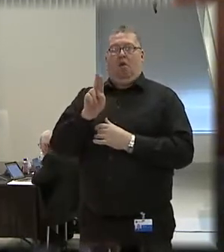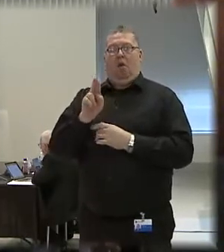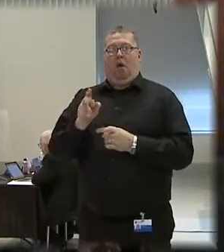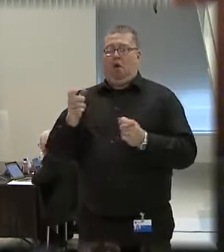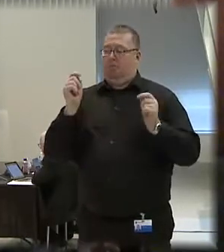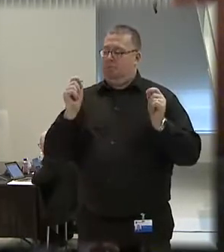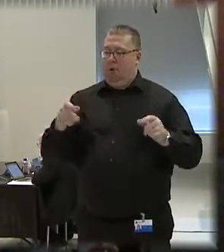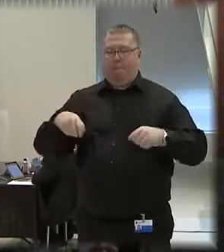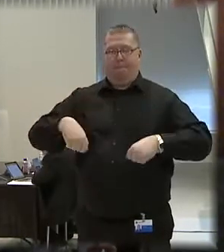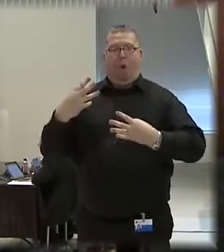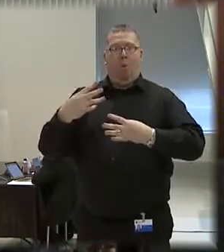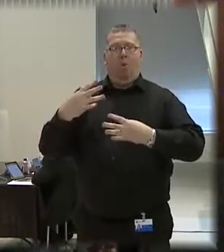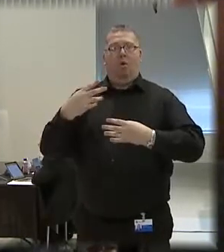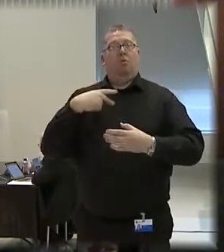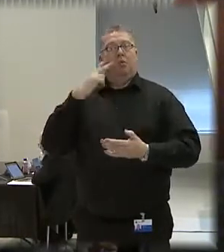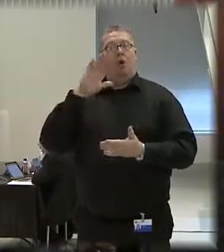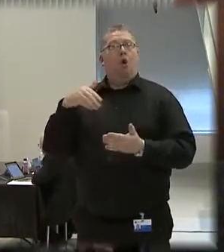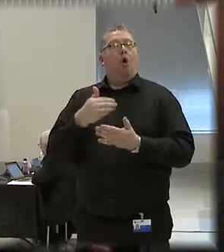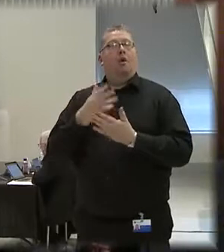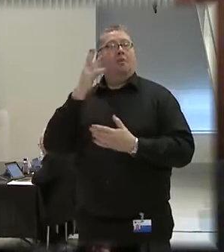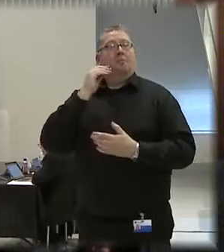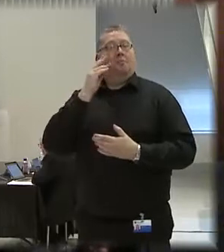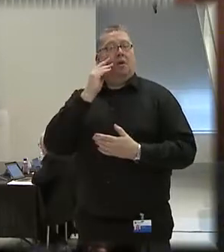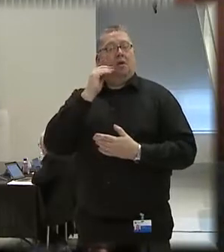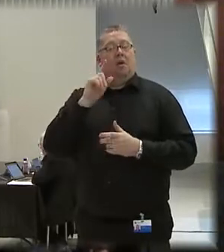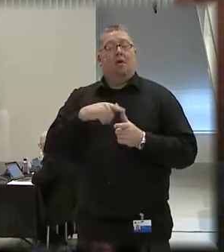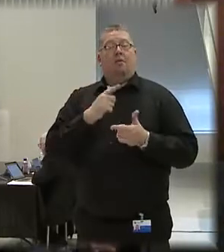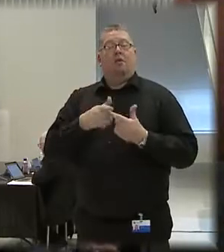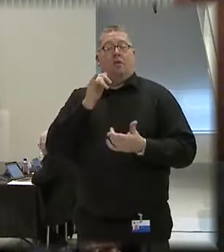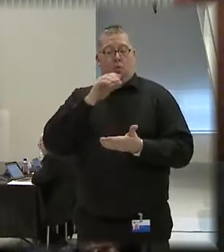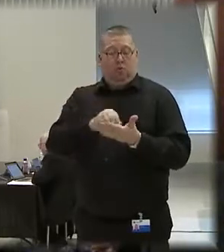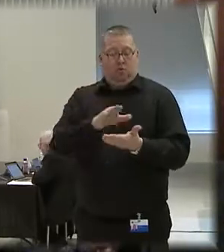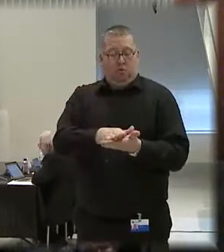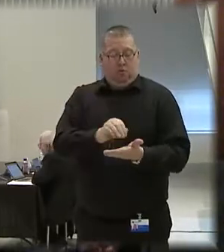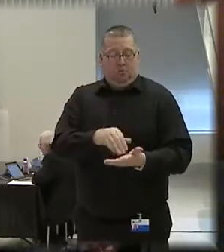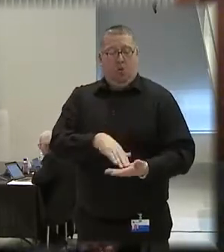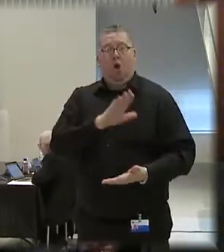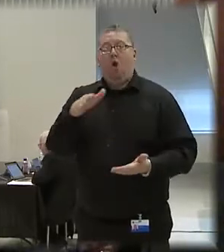officer encounter certainly helps document those issues that